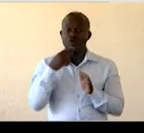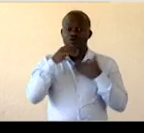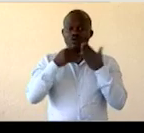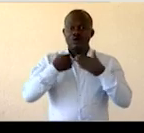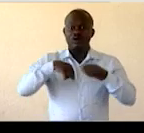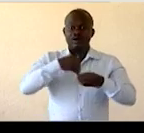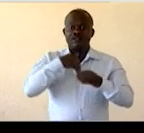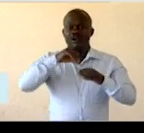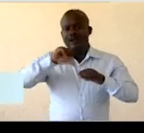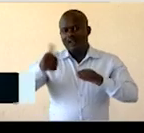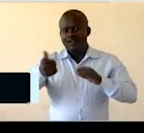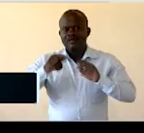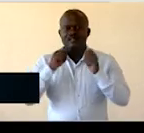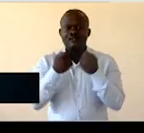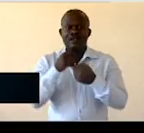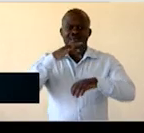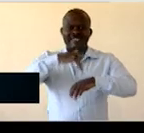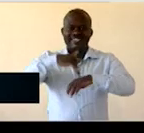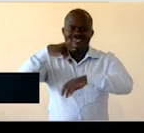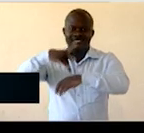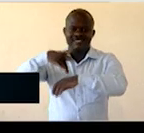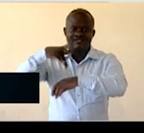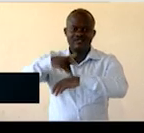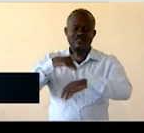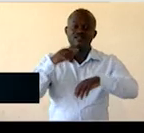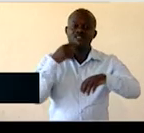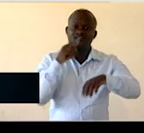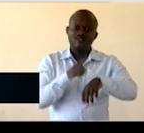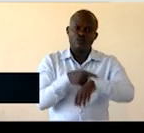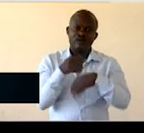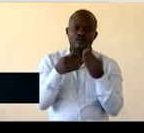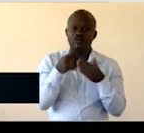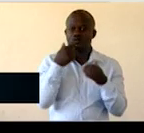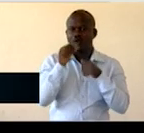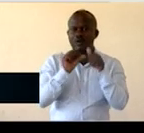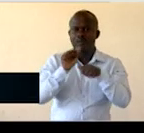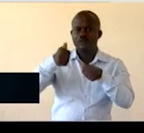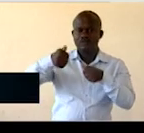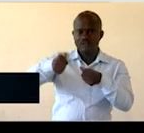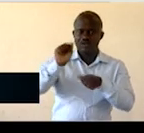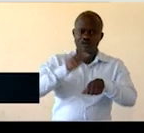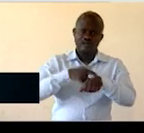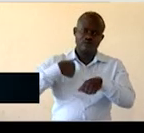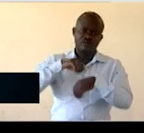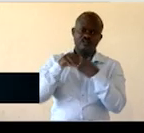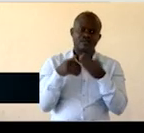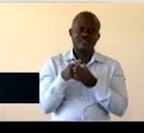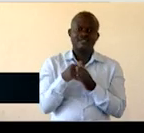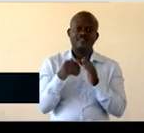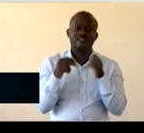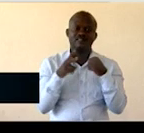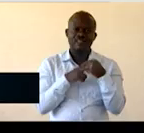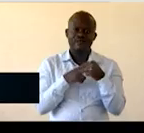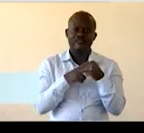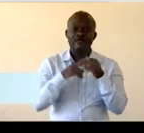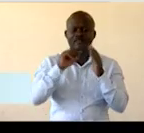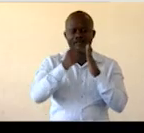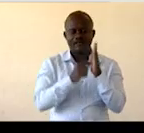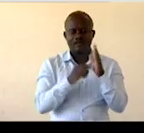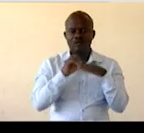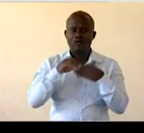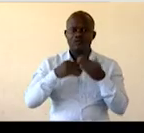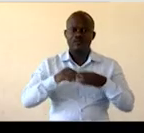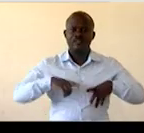term, sensitivity. This one we talk about it when we are talking about 7 characteristics of